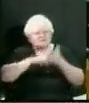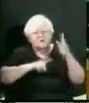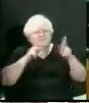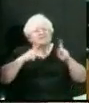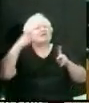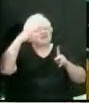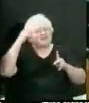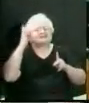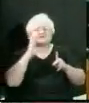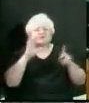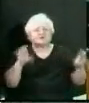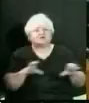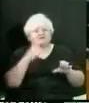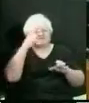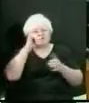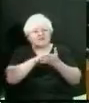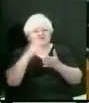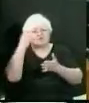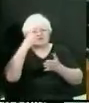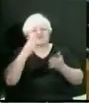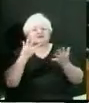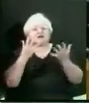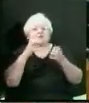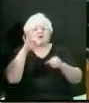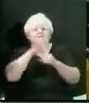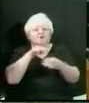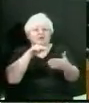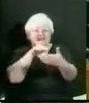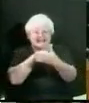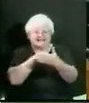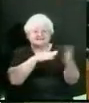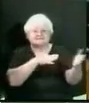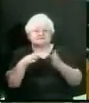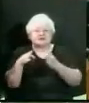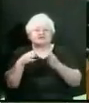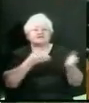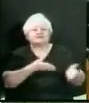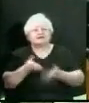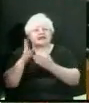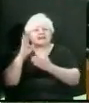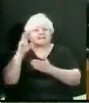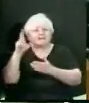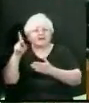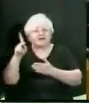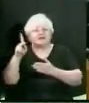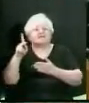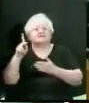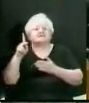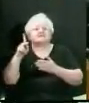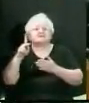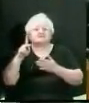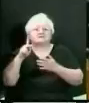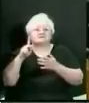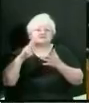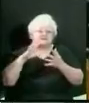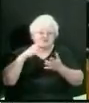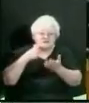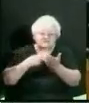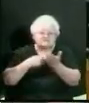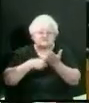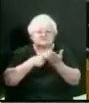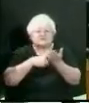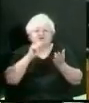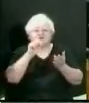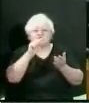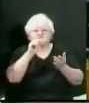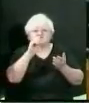it does. And for that reason, I'm going to vote against this. We're going to kick it back. We're involved in all these stormwater discussions right